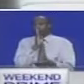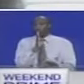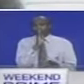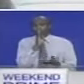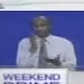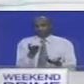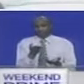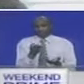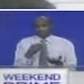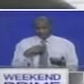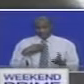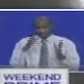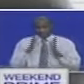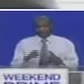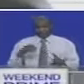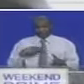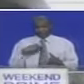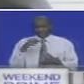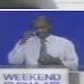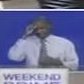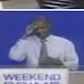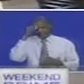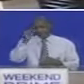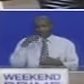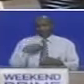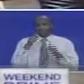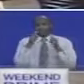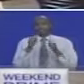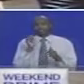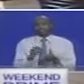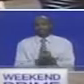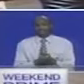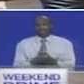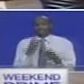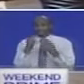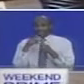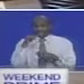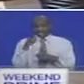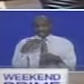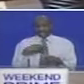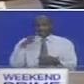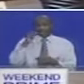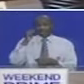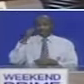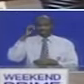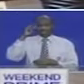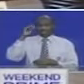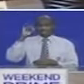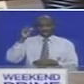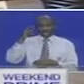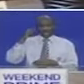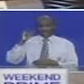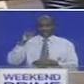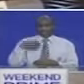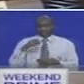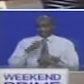I am personally putting this government on notice. Kalonzo was speaking in Martinyani Secondary School grounds during the funeral